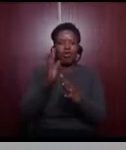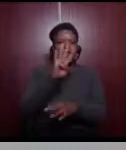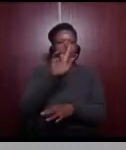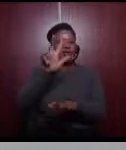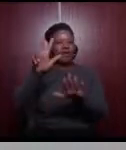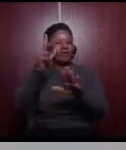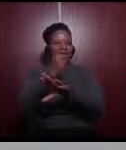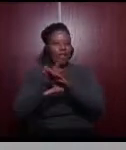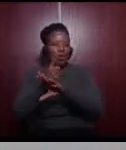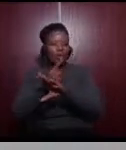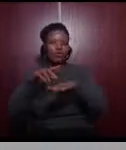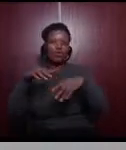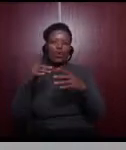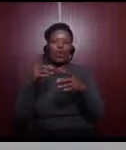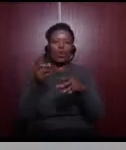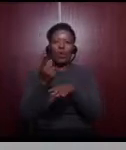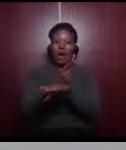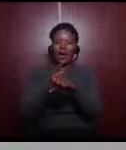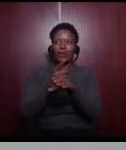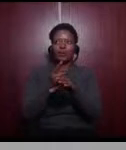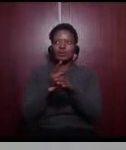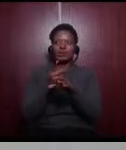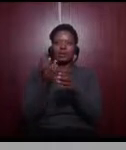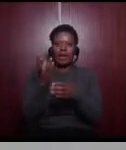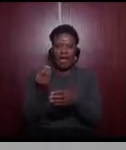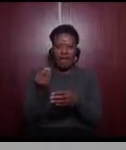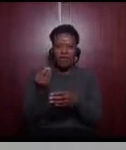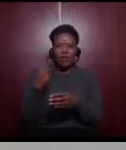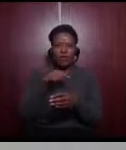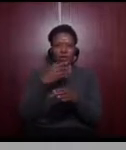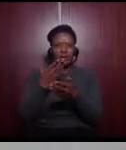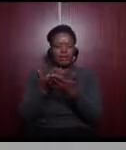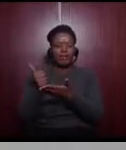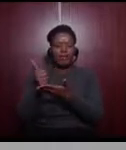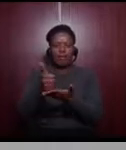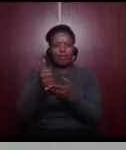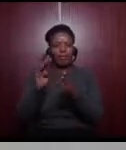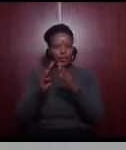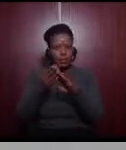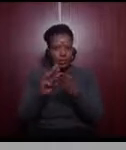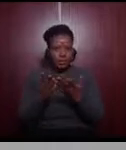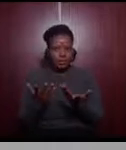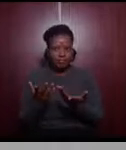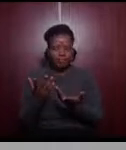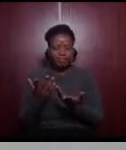then be accessible to the community?